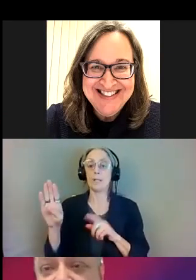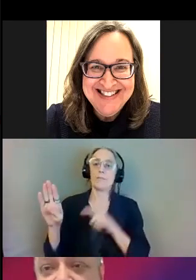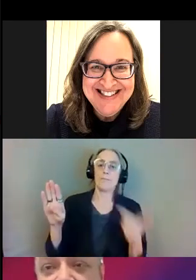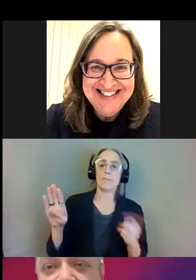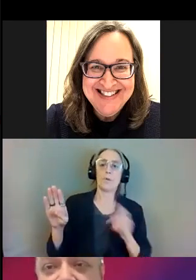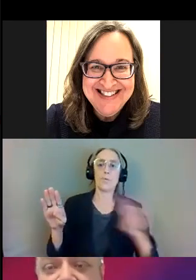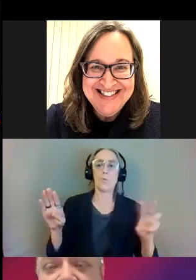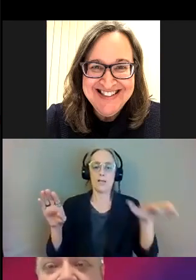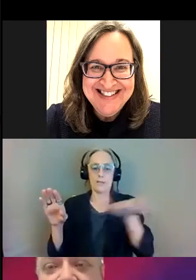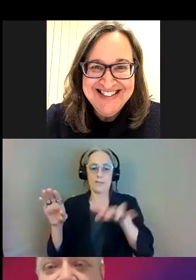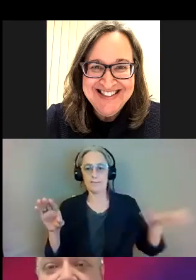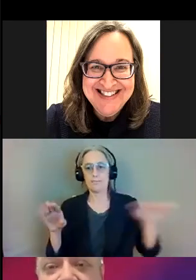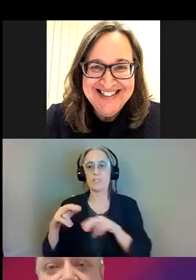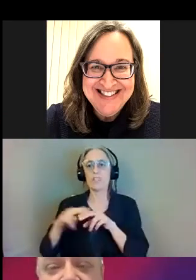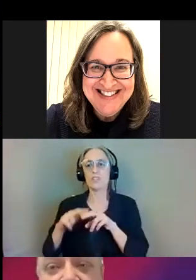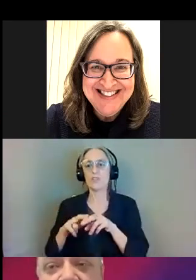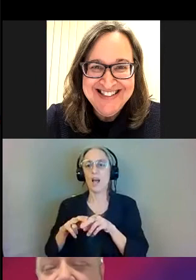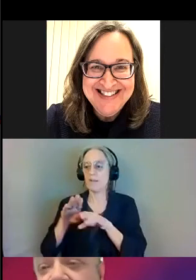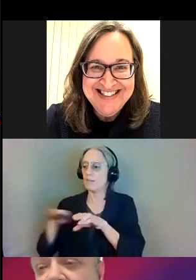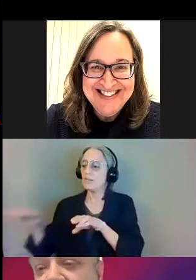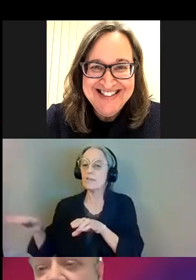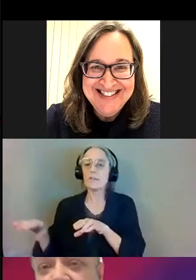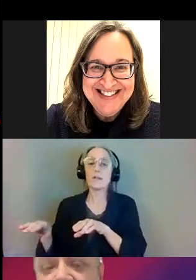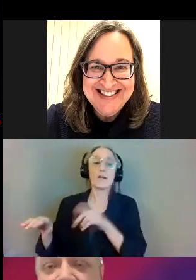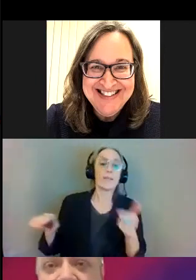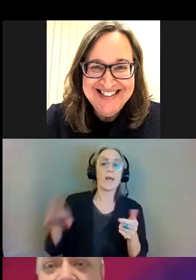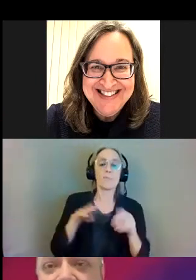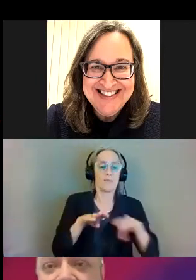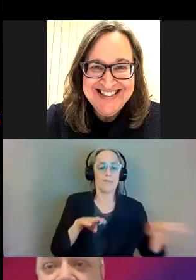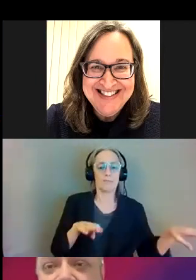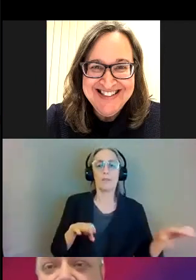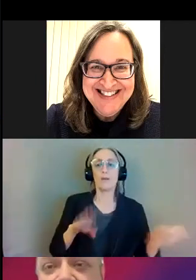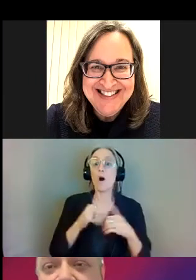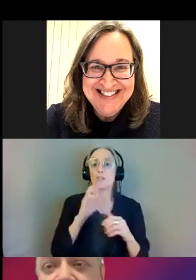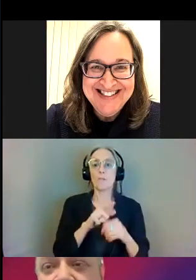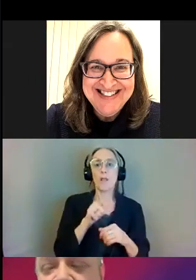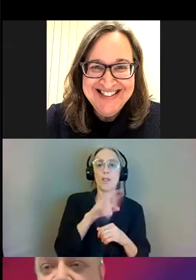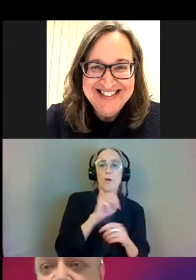half of the tracks from Lawrence to Bryn Mawr. Next slide.